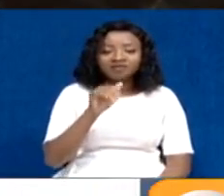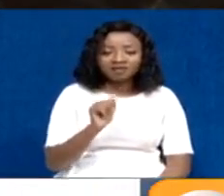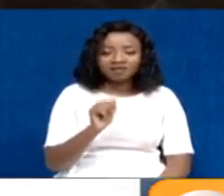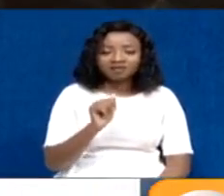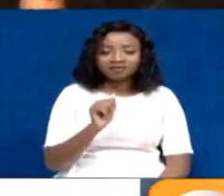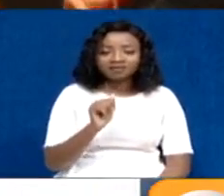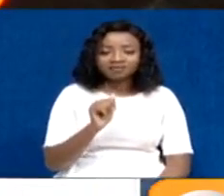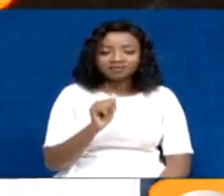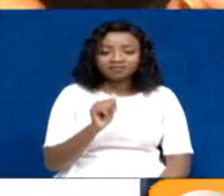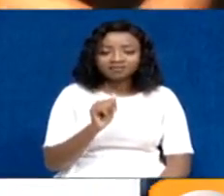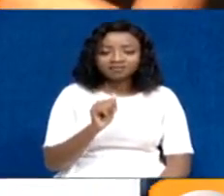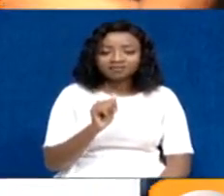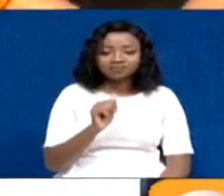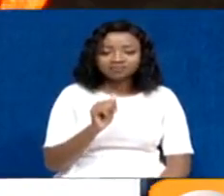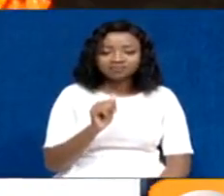unda.